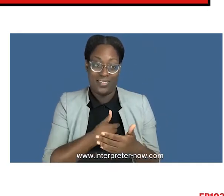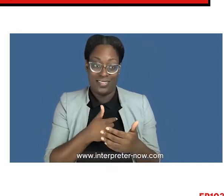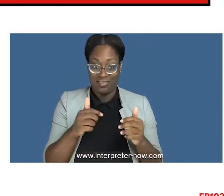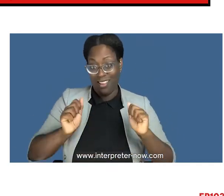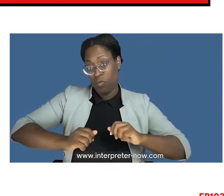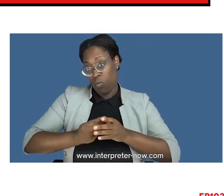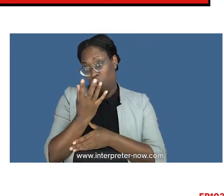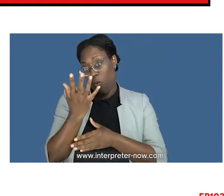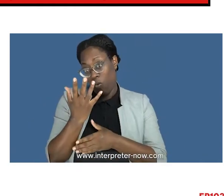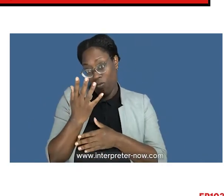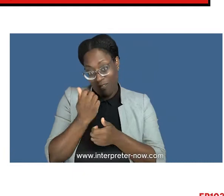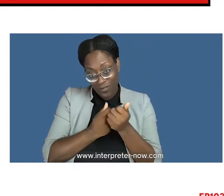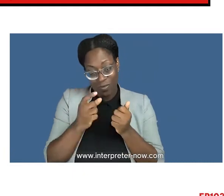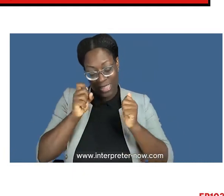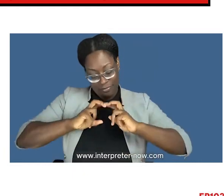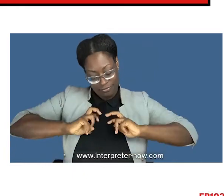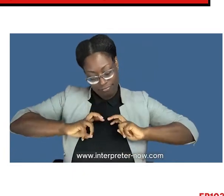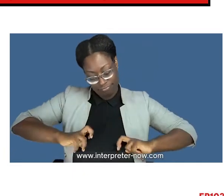leader. We all have